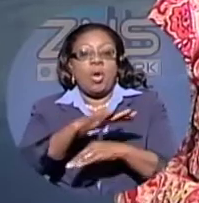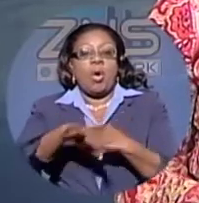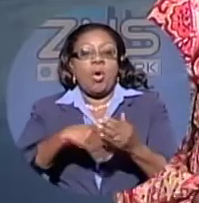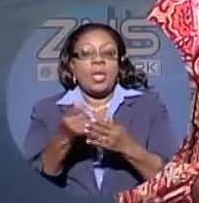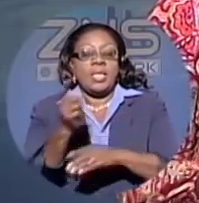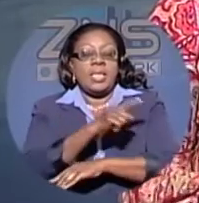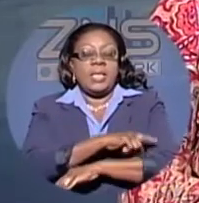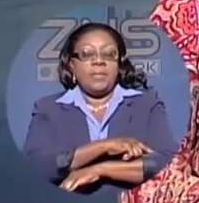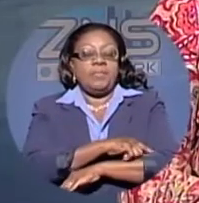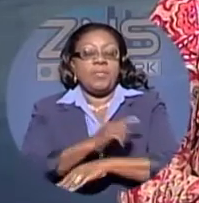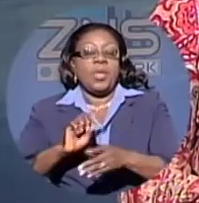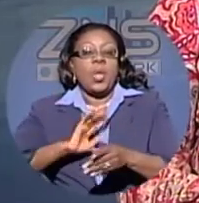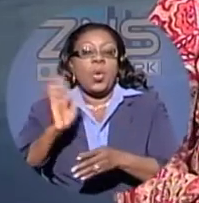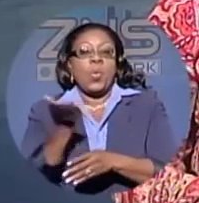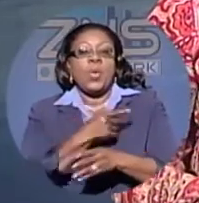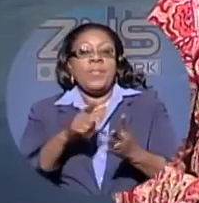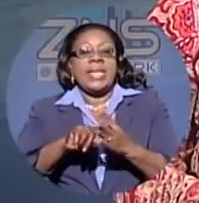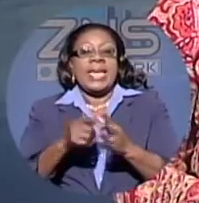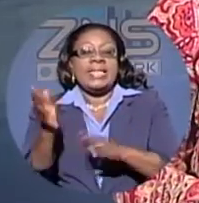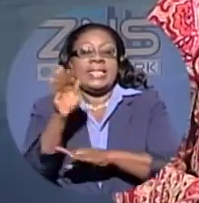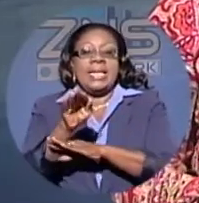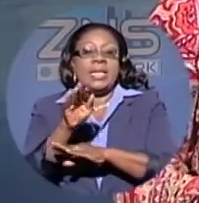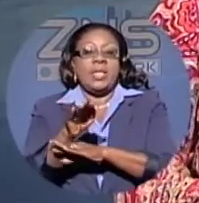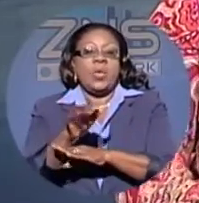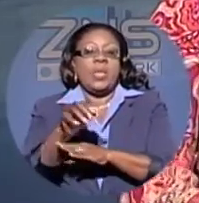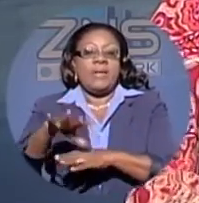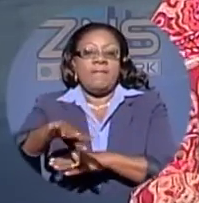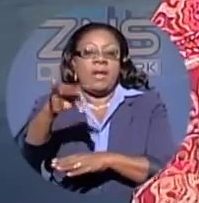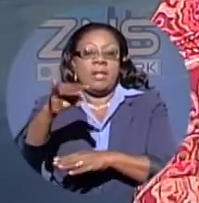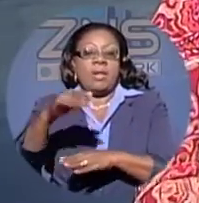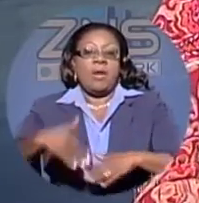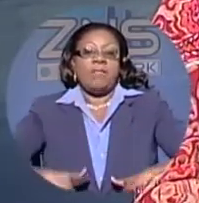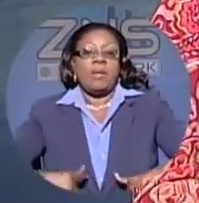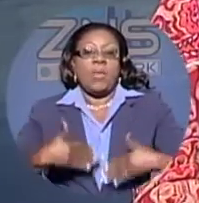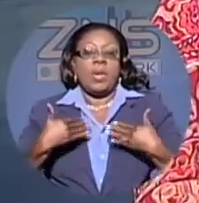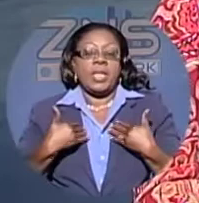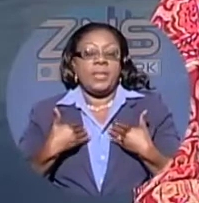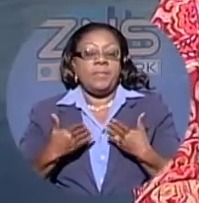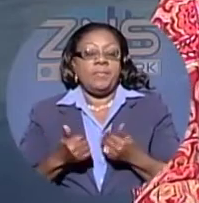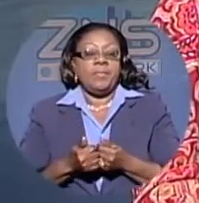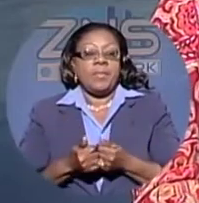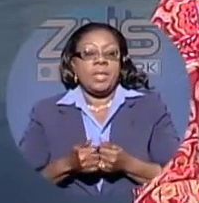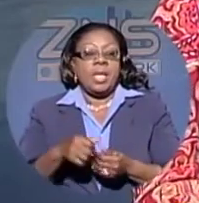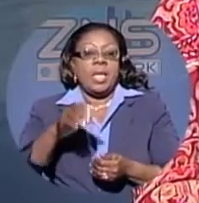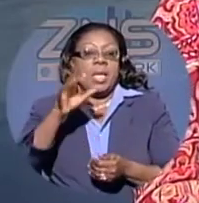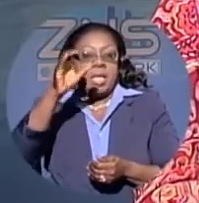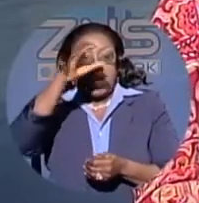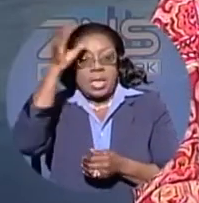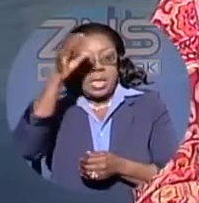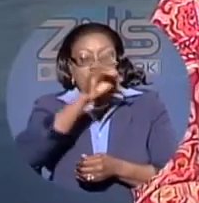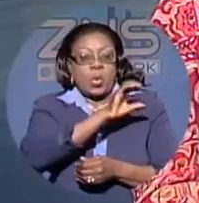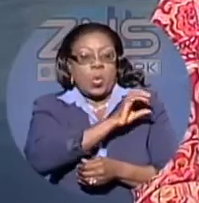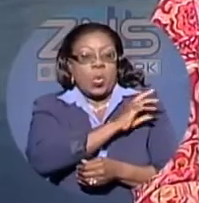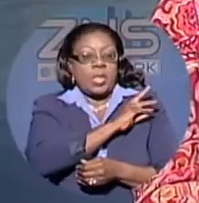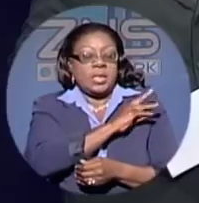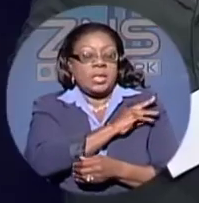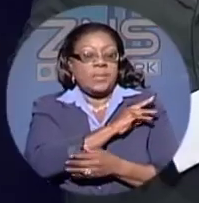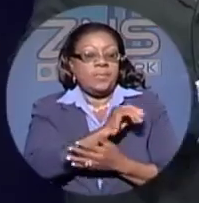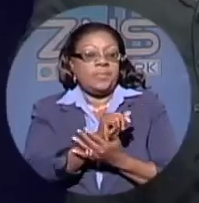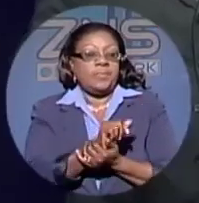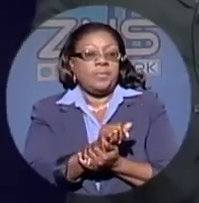this story. We begin tonight with the discovery. Clint Watson joins me live in studio. Clint, now this is an outcome nobody